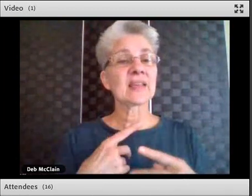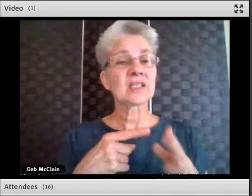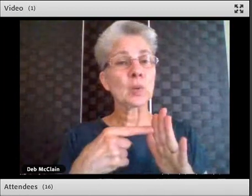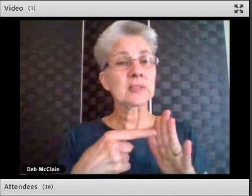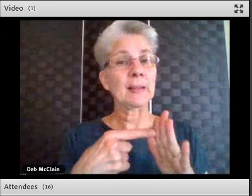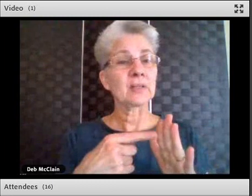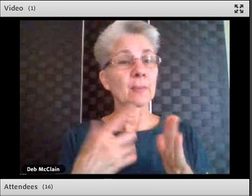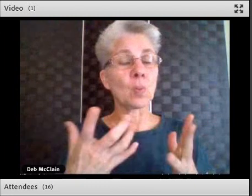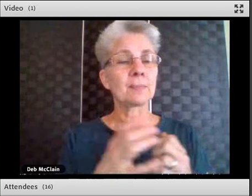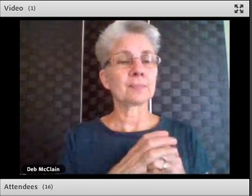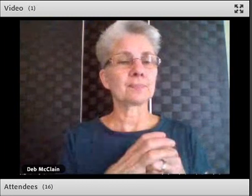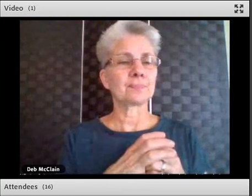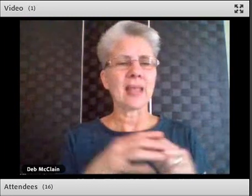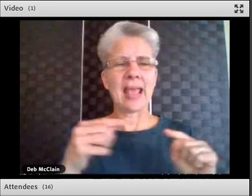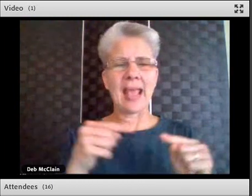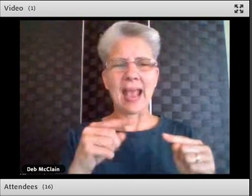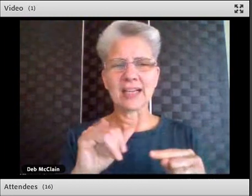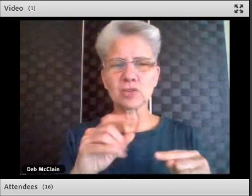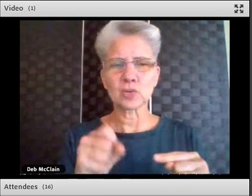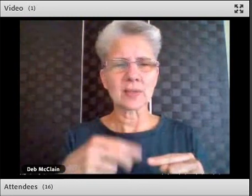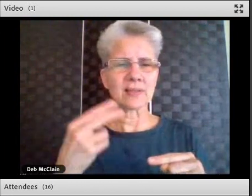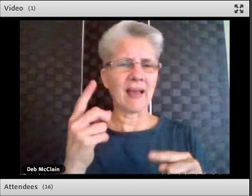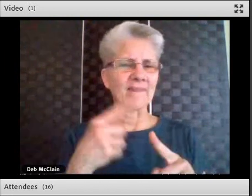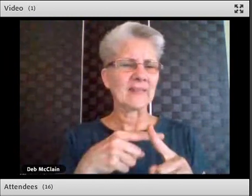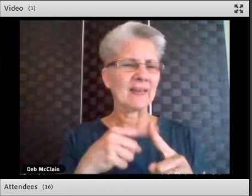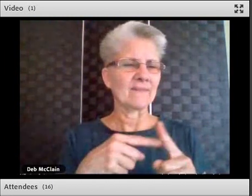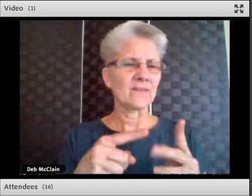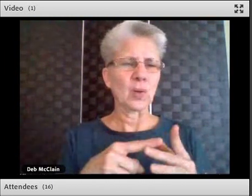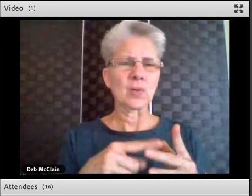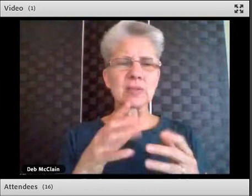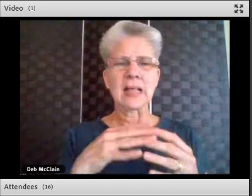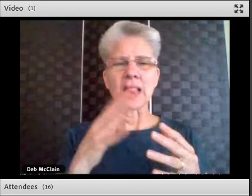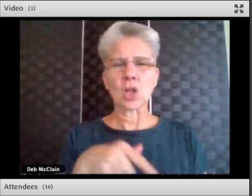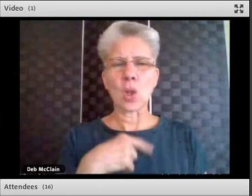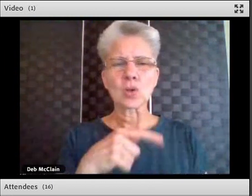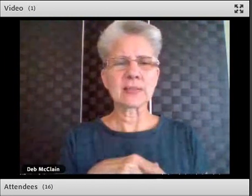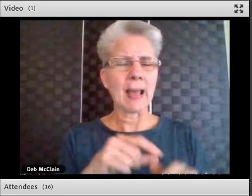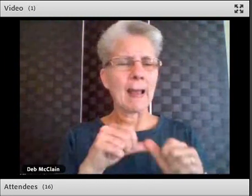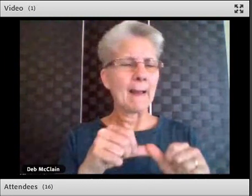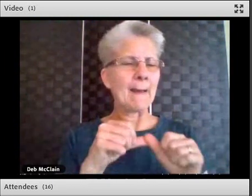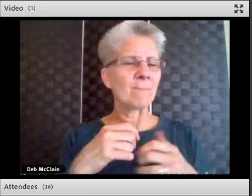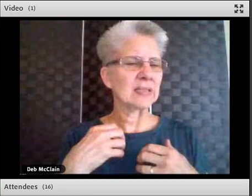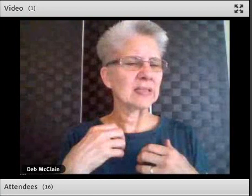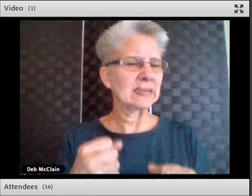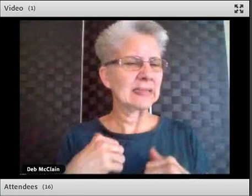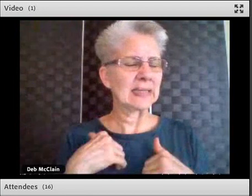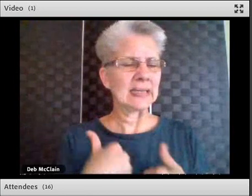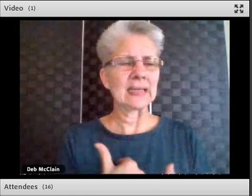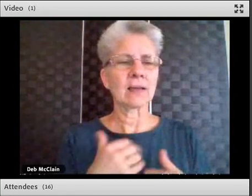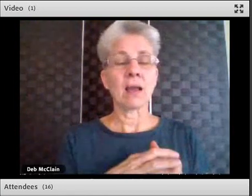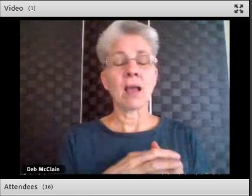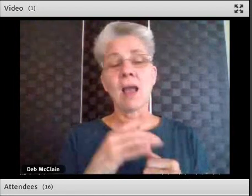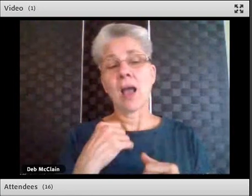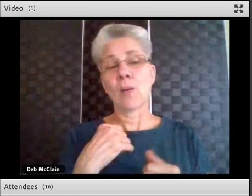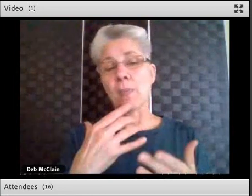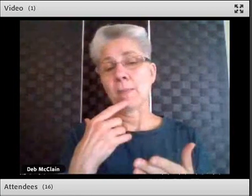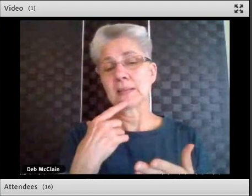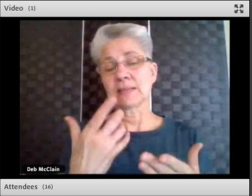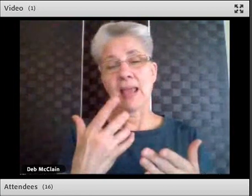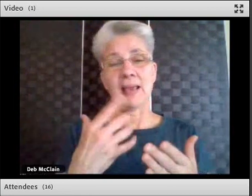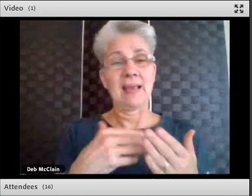of lupus: achy joints, high fevers, extreme long-term fatigue. I would possibly